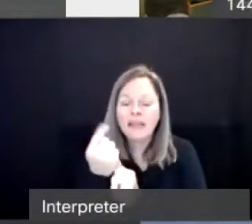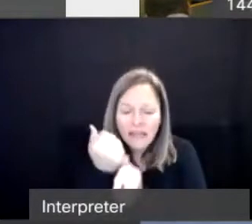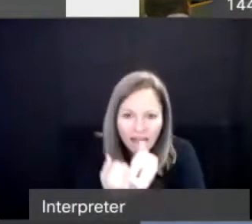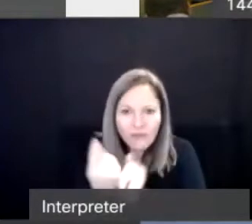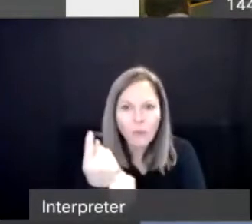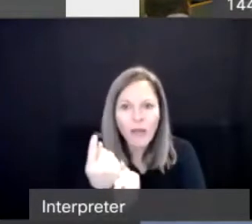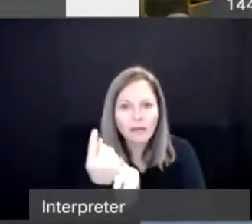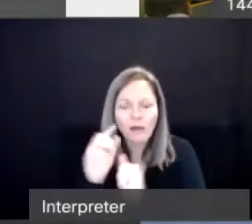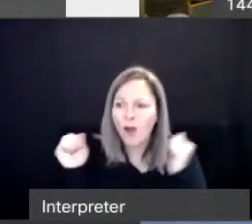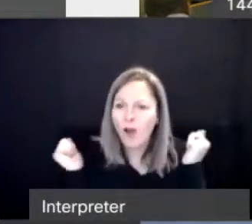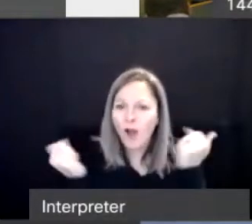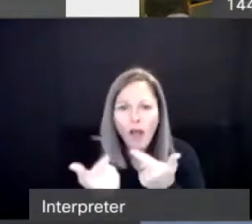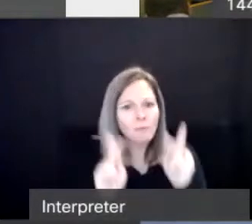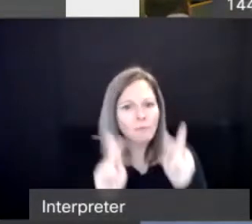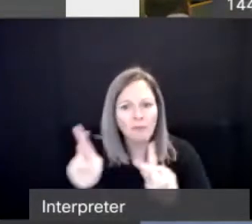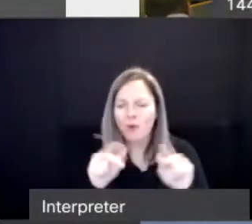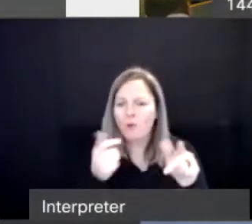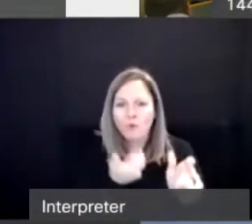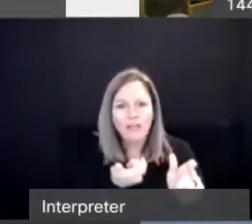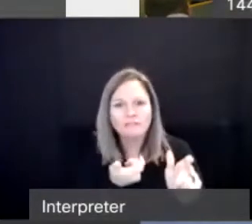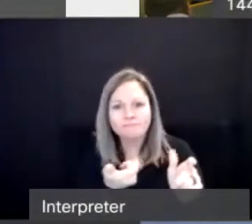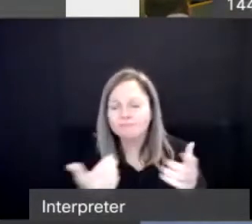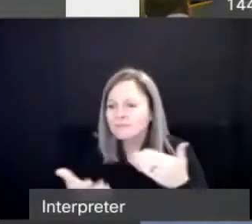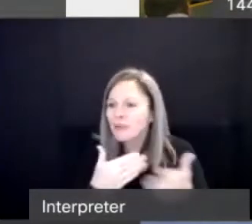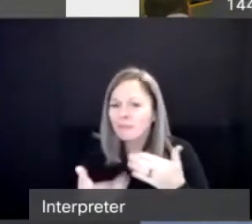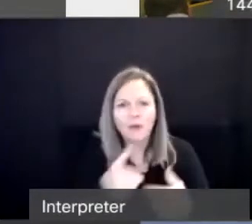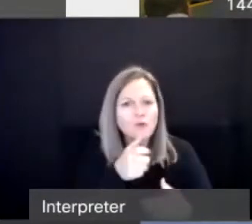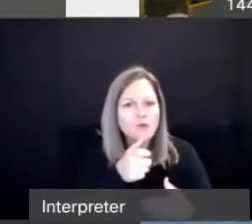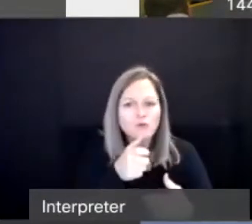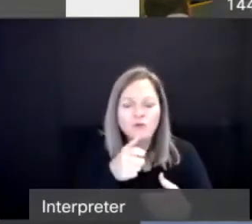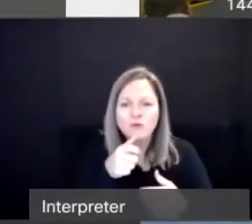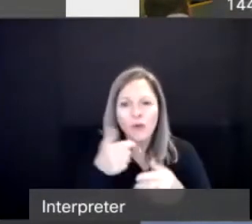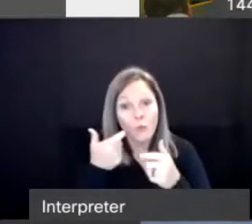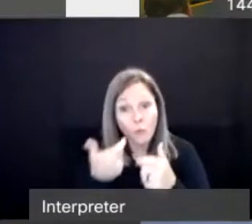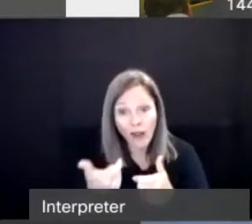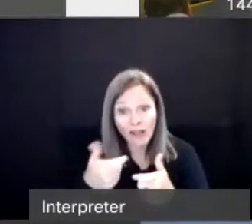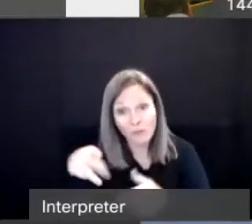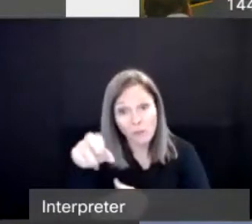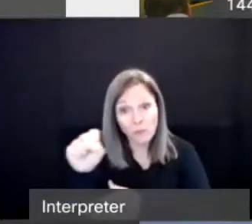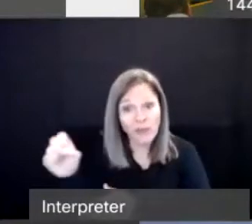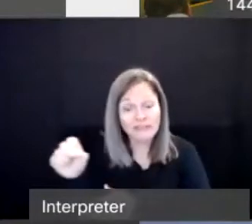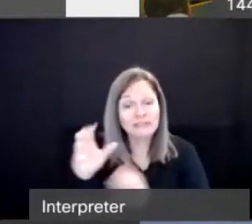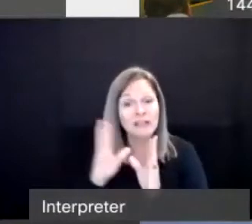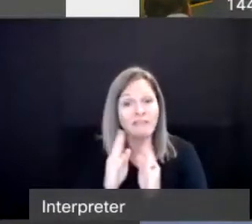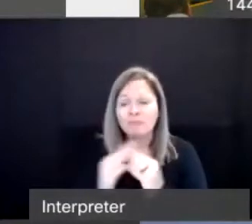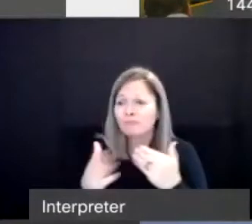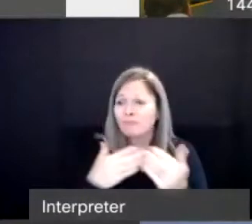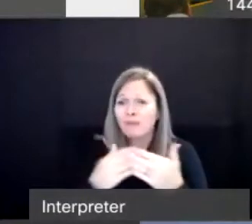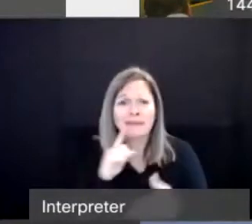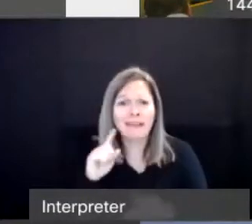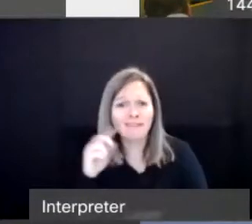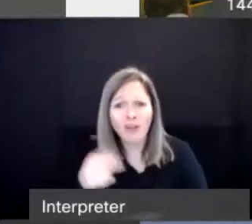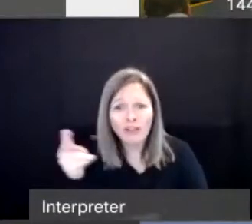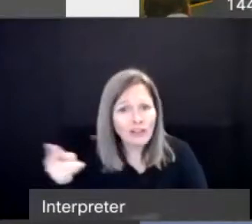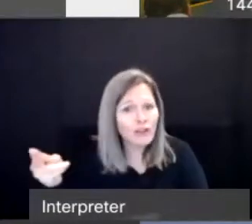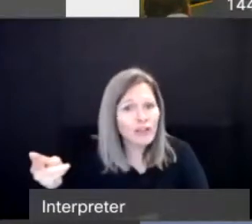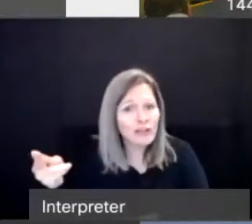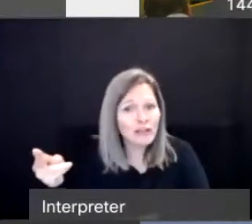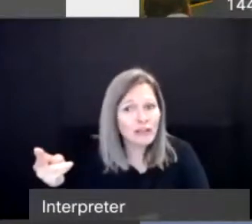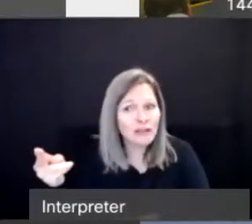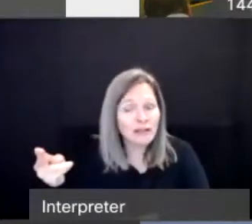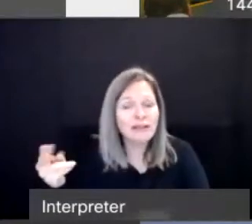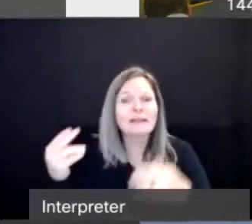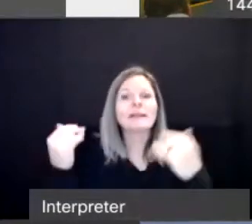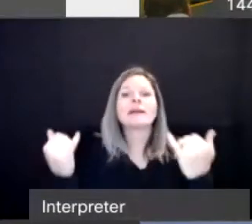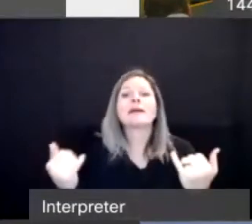that is watching that press conference, be they deaf or hard of hearing, has